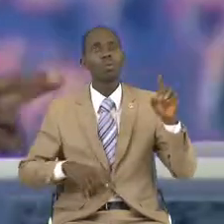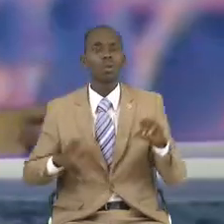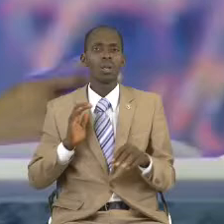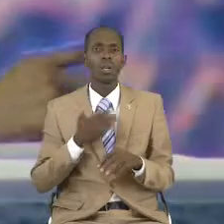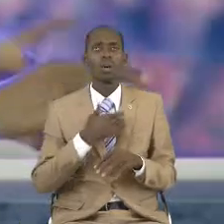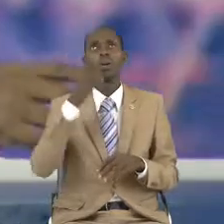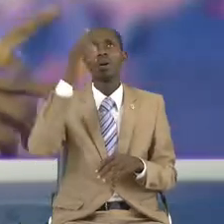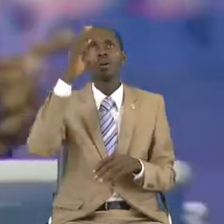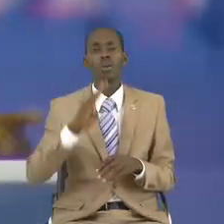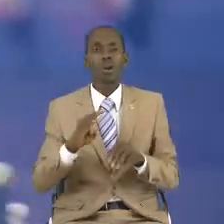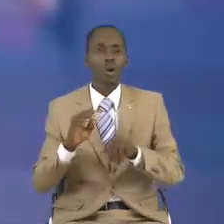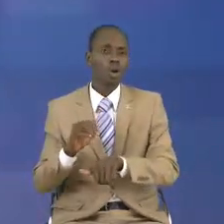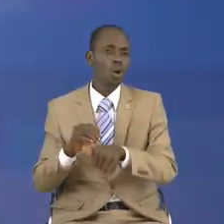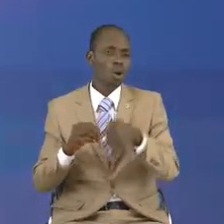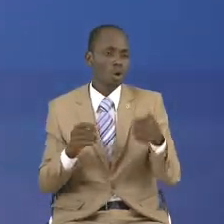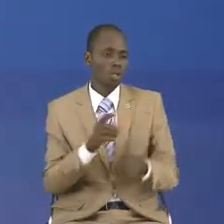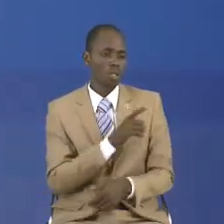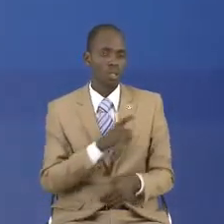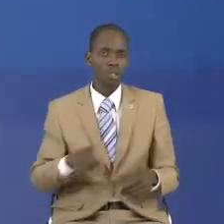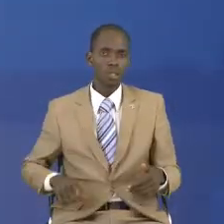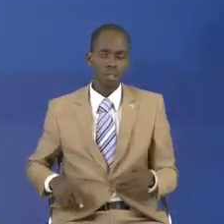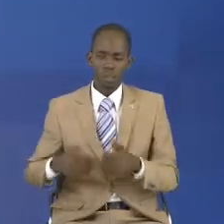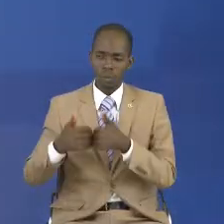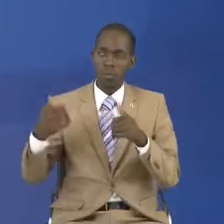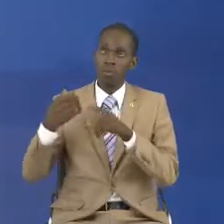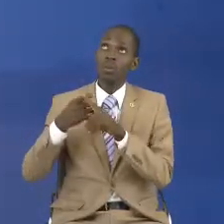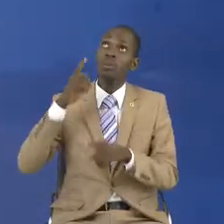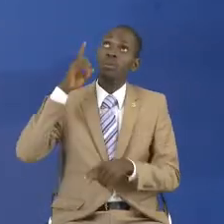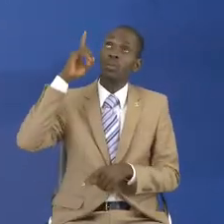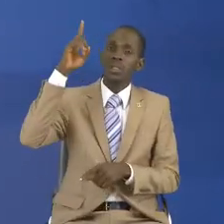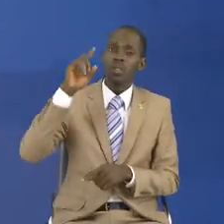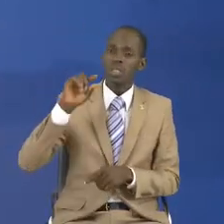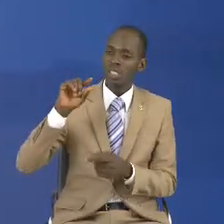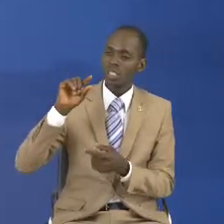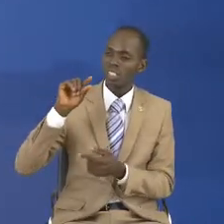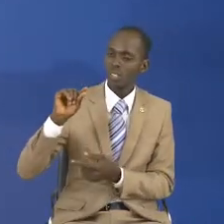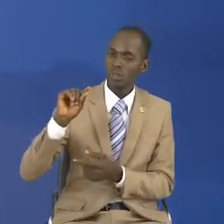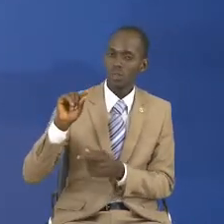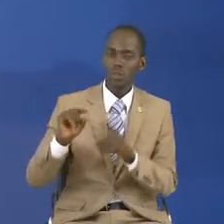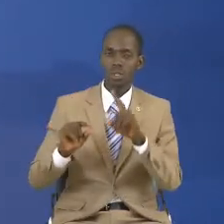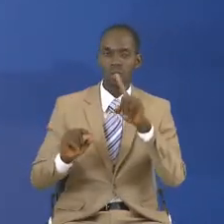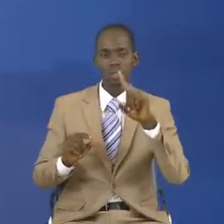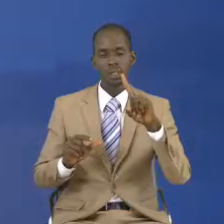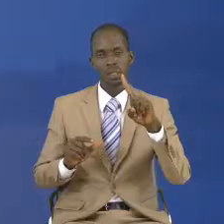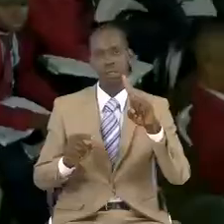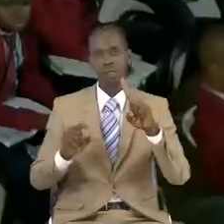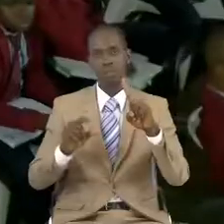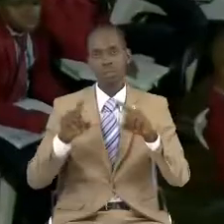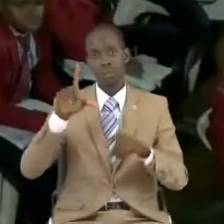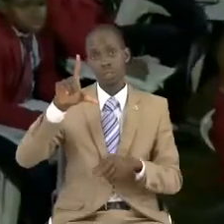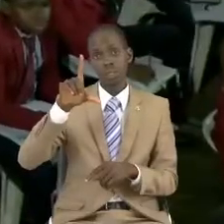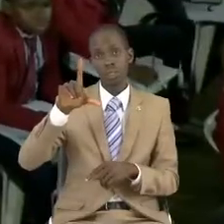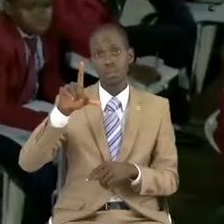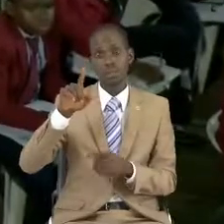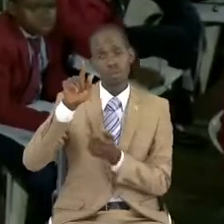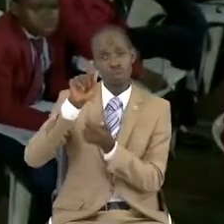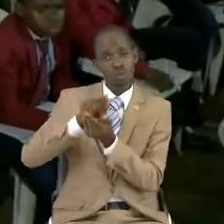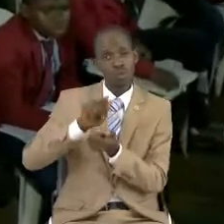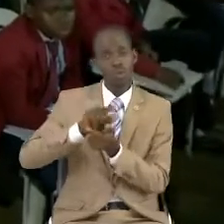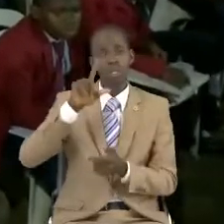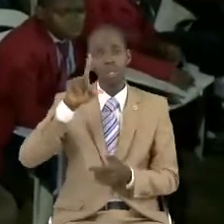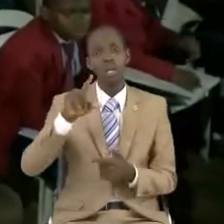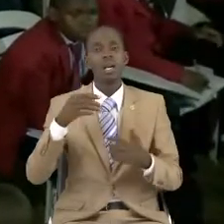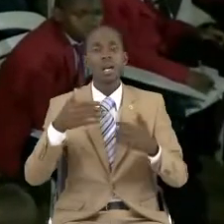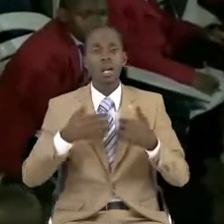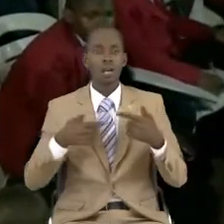lords beside the literal l lost as a dominion over